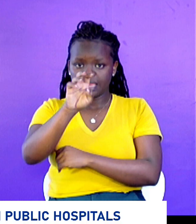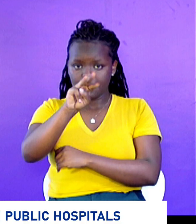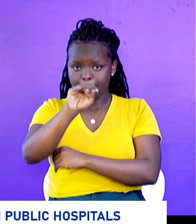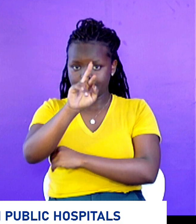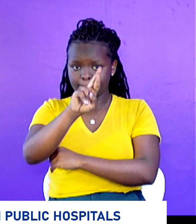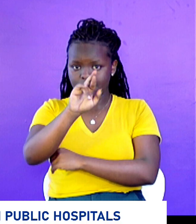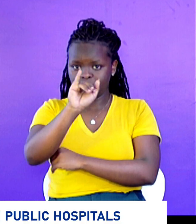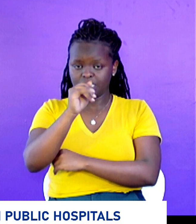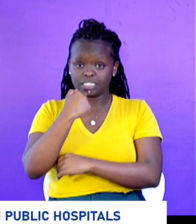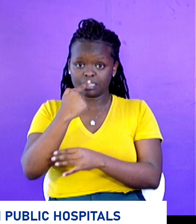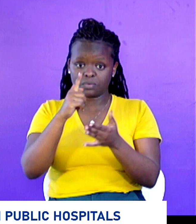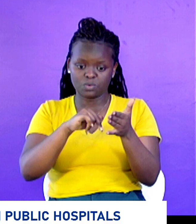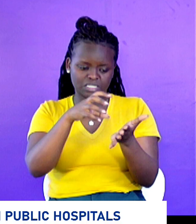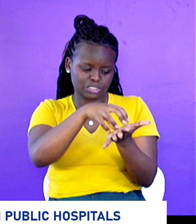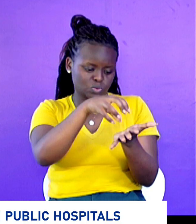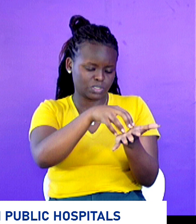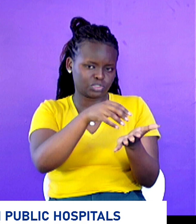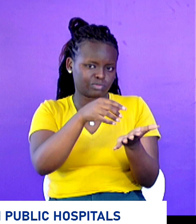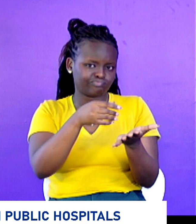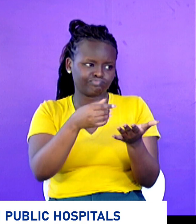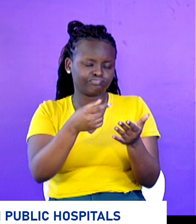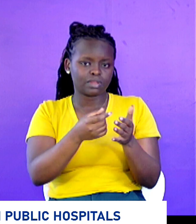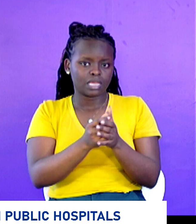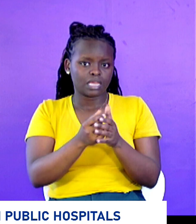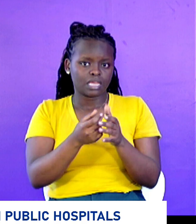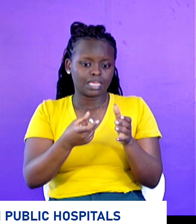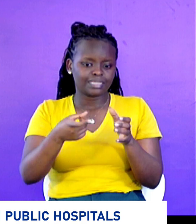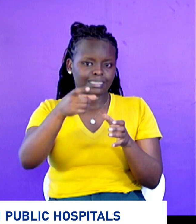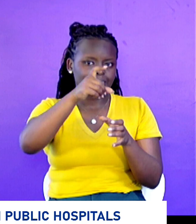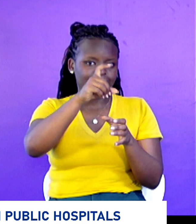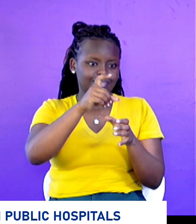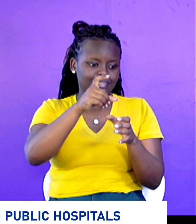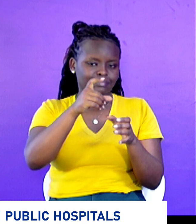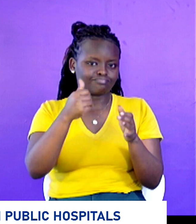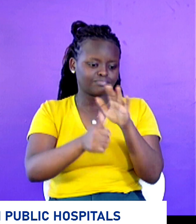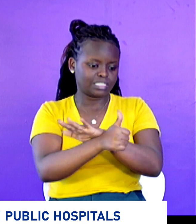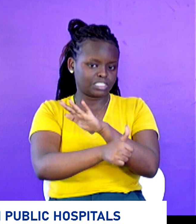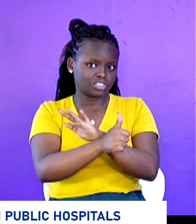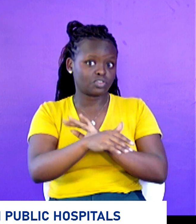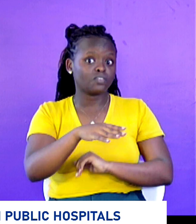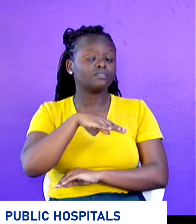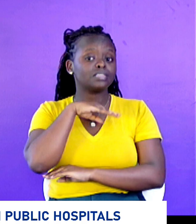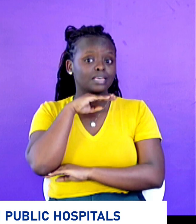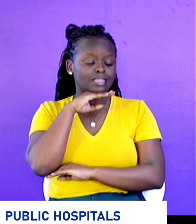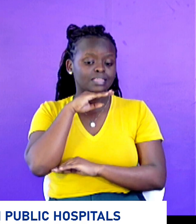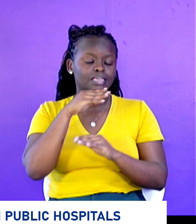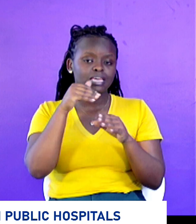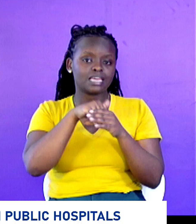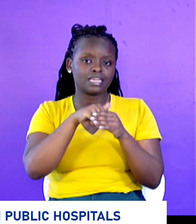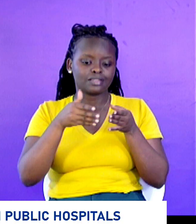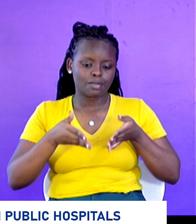KEMRI, says the situation has contributed to increased dangers of death among newly born